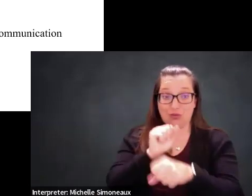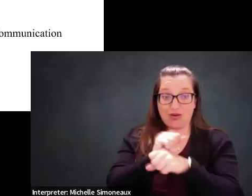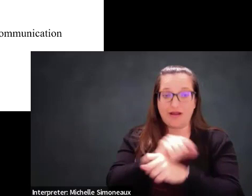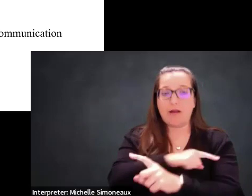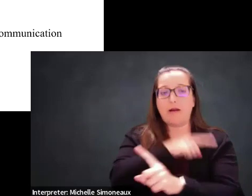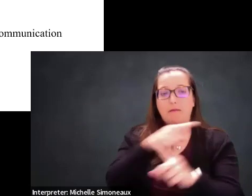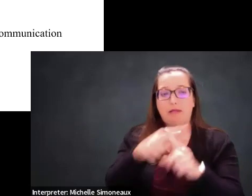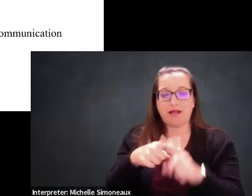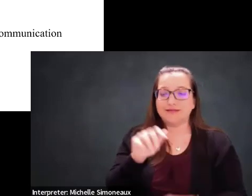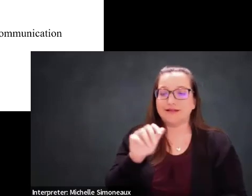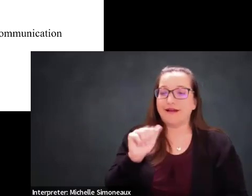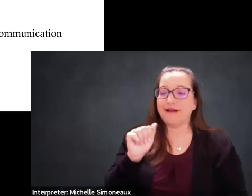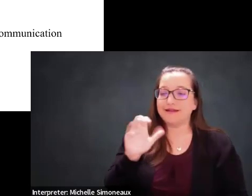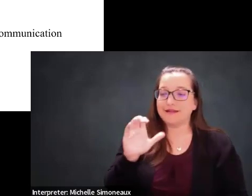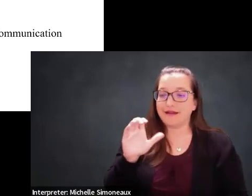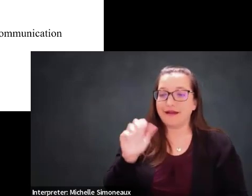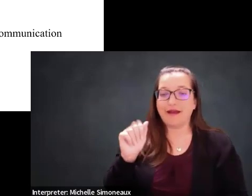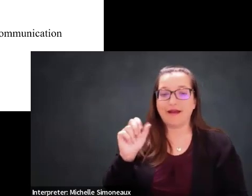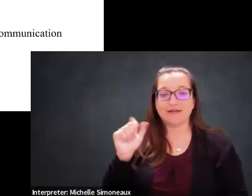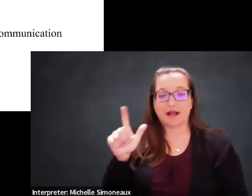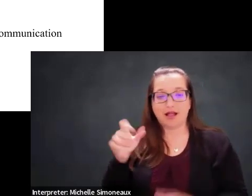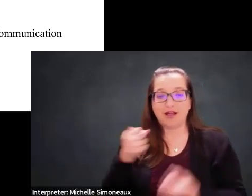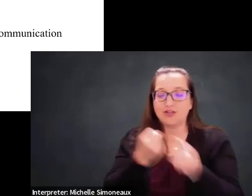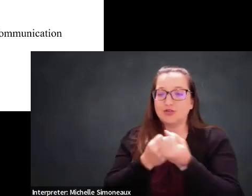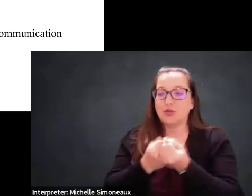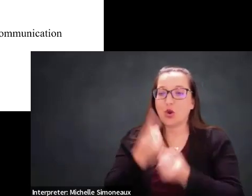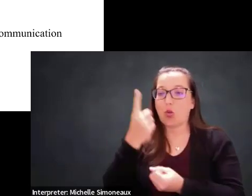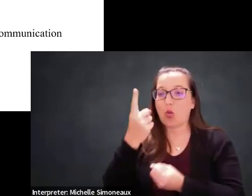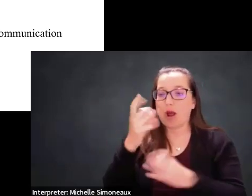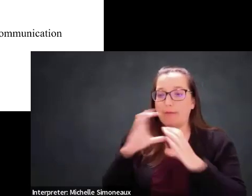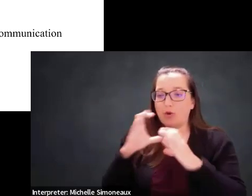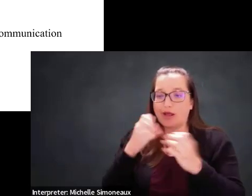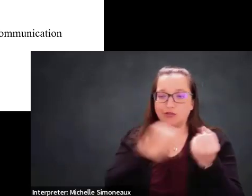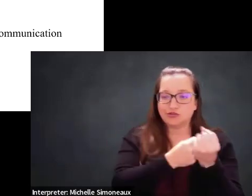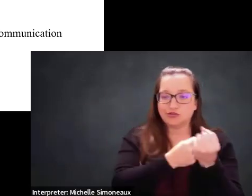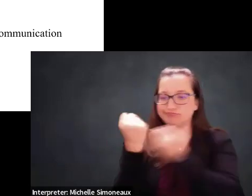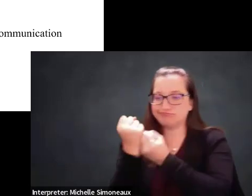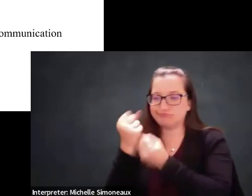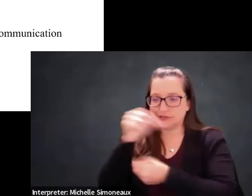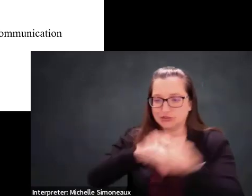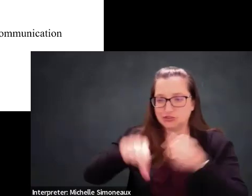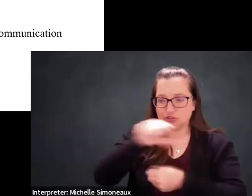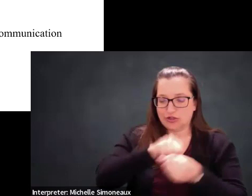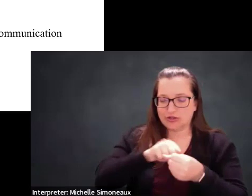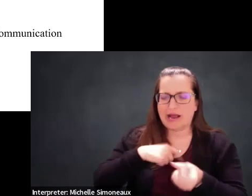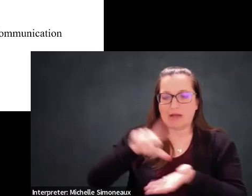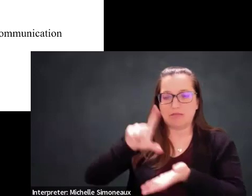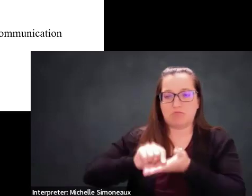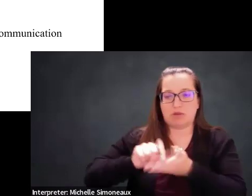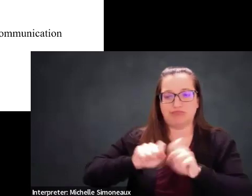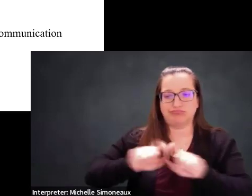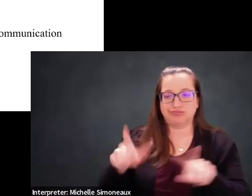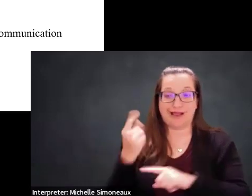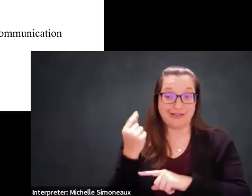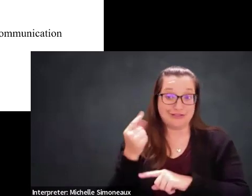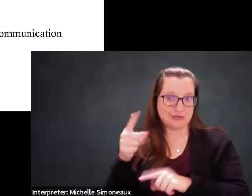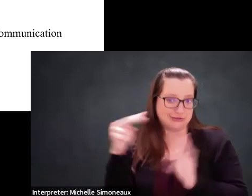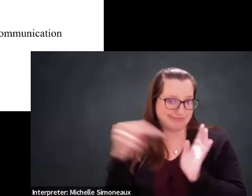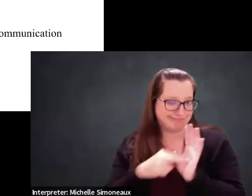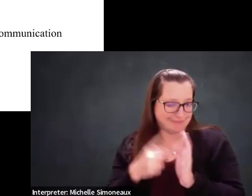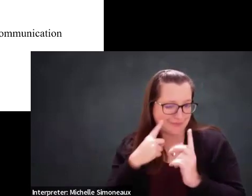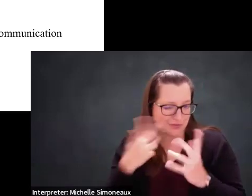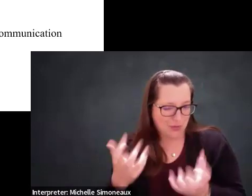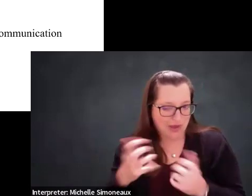as AAC and ASL supporting one communication for another that I published last year. So you guys can check that out if you want.